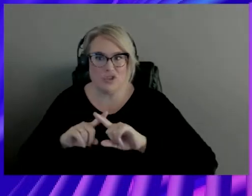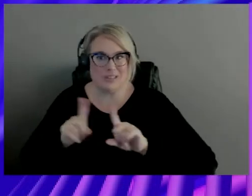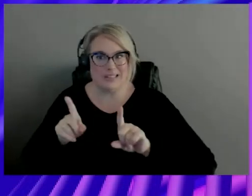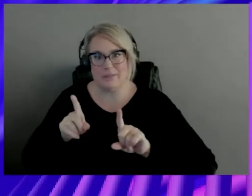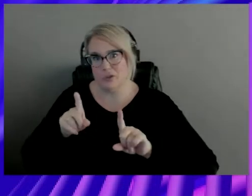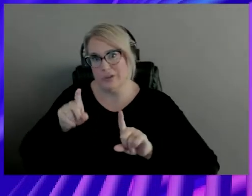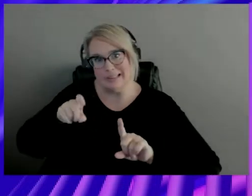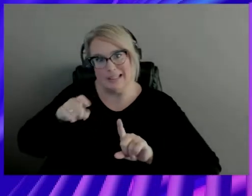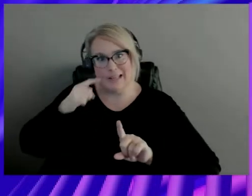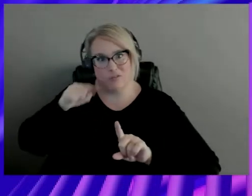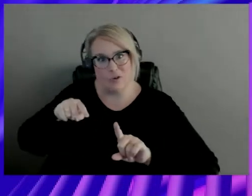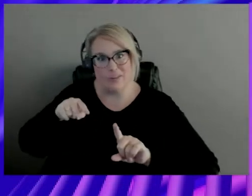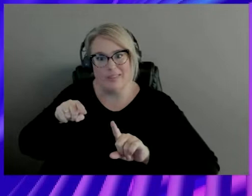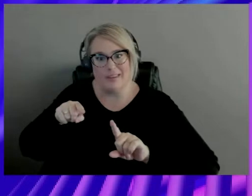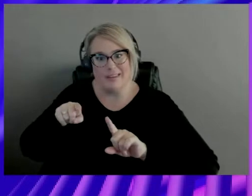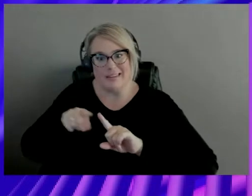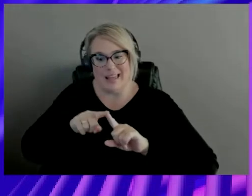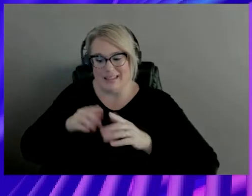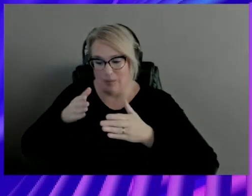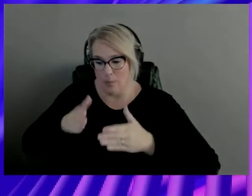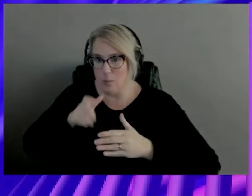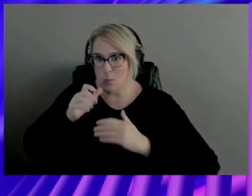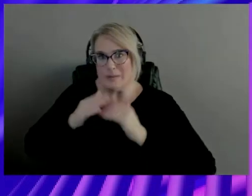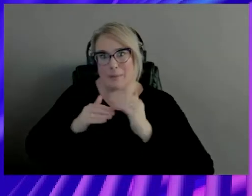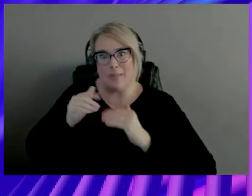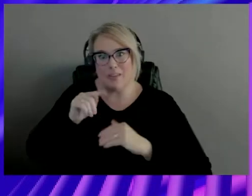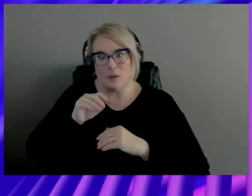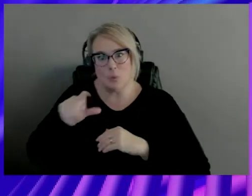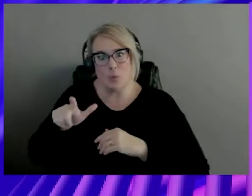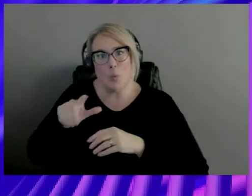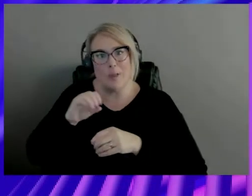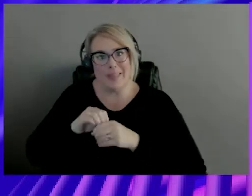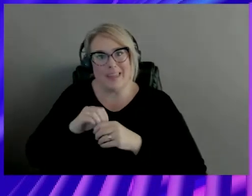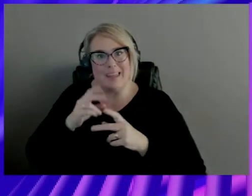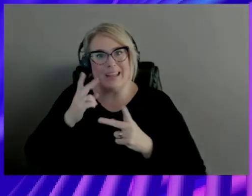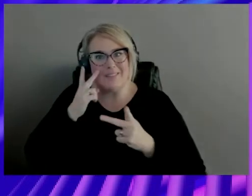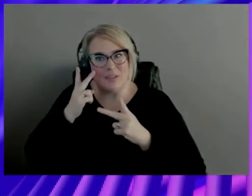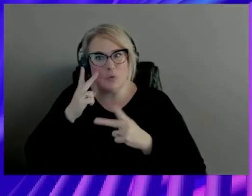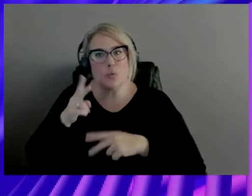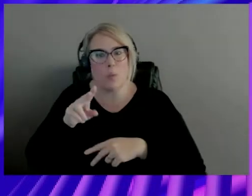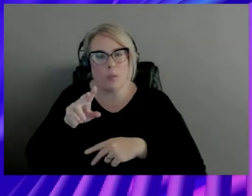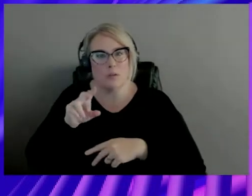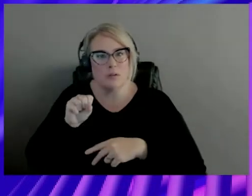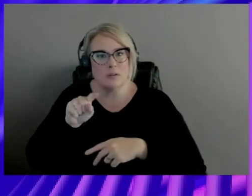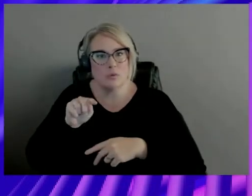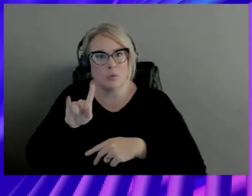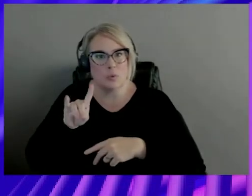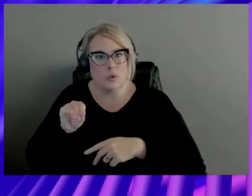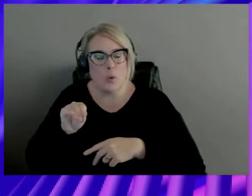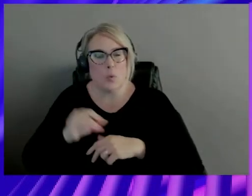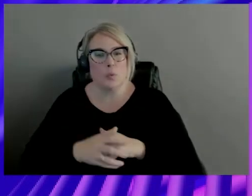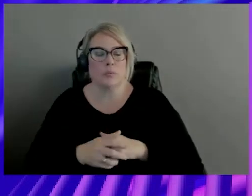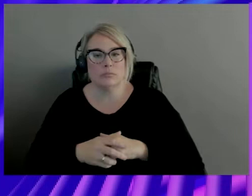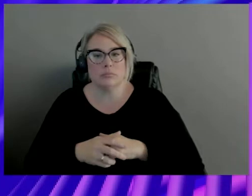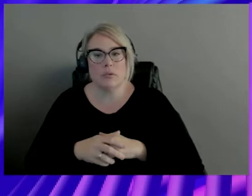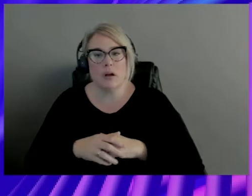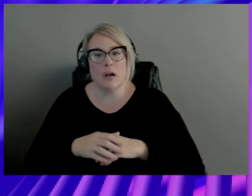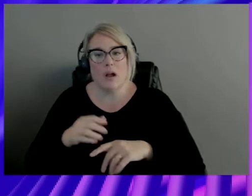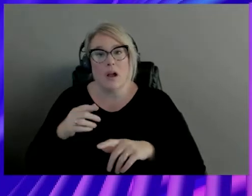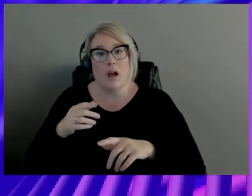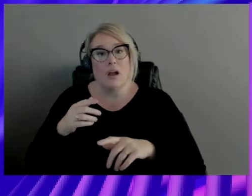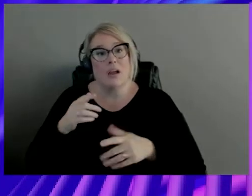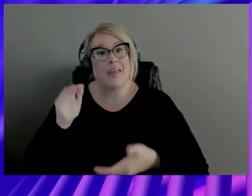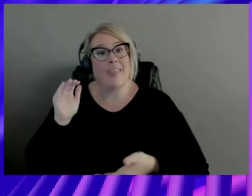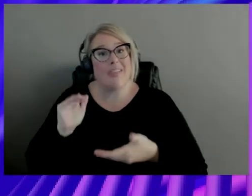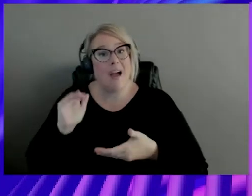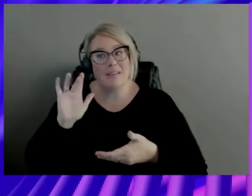as the person building the tool into Visual Studio, I would imagine. Fewest clicks, I thought, was a really interesting thing you